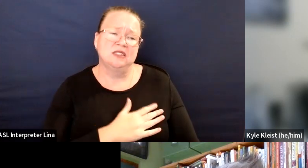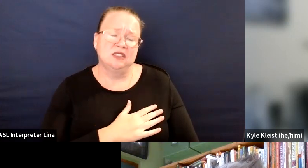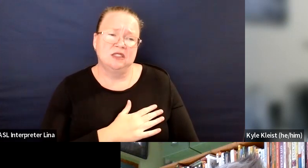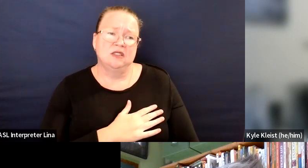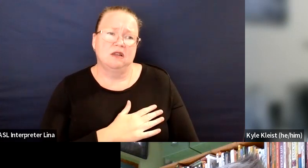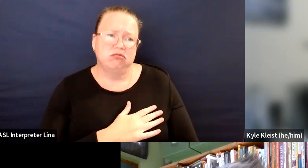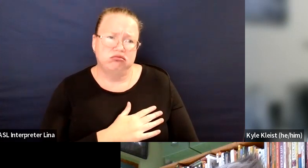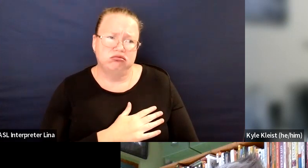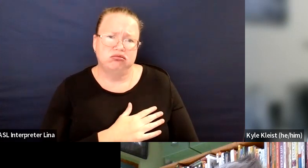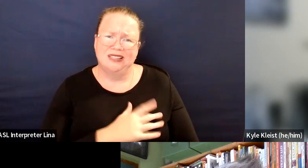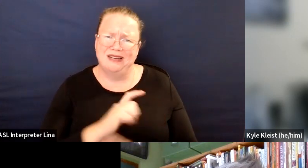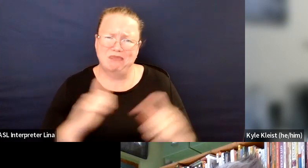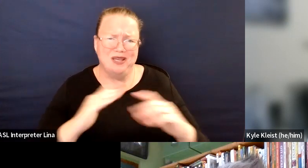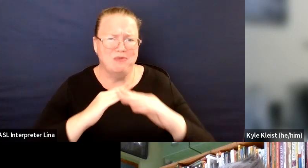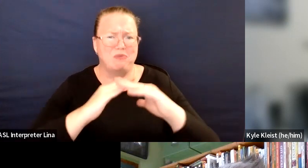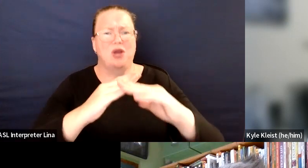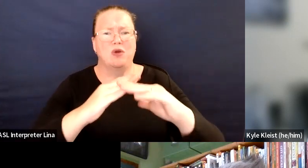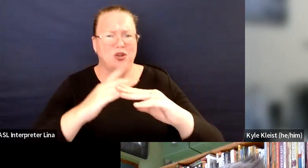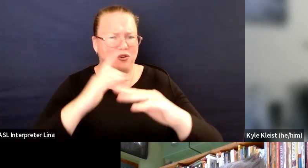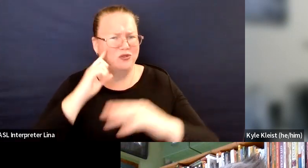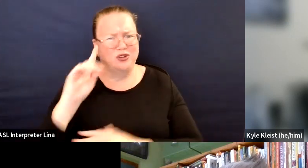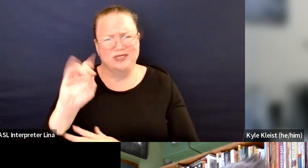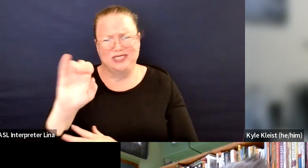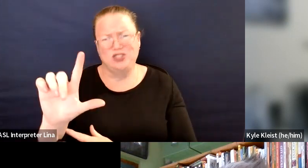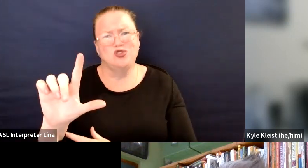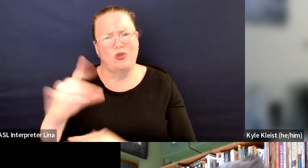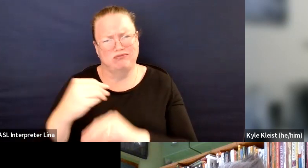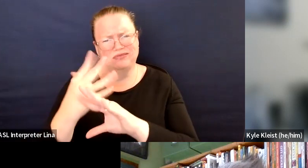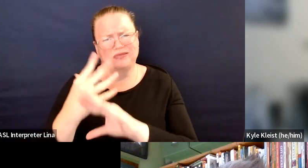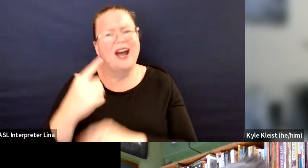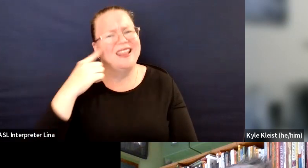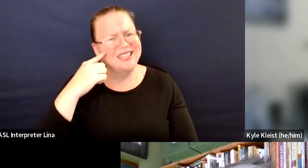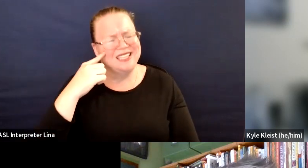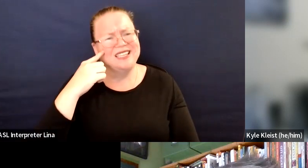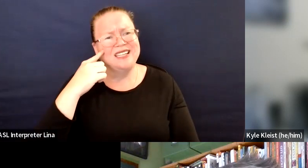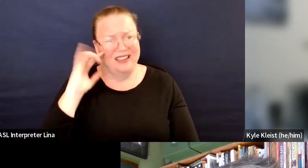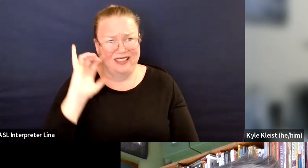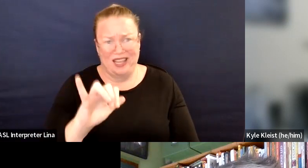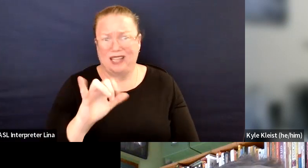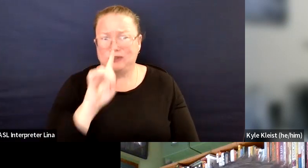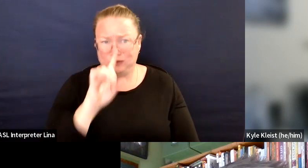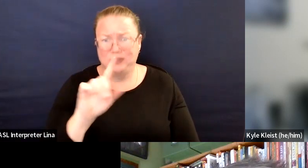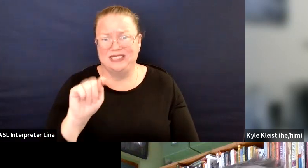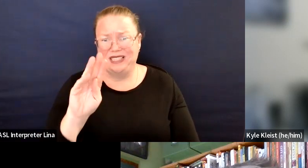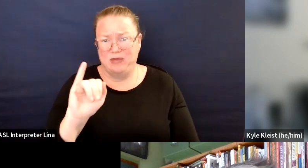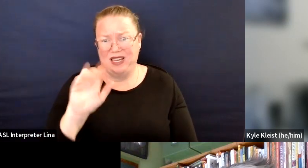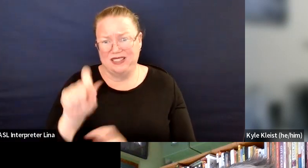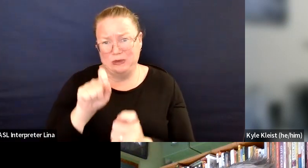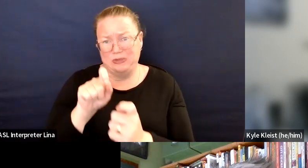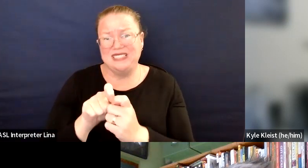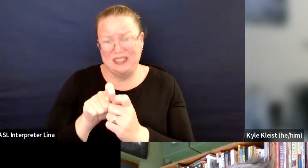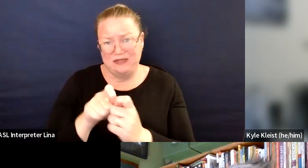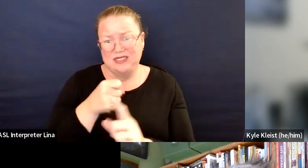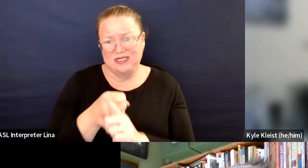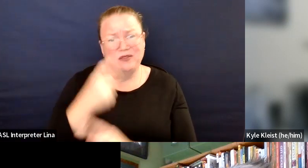a significant barrier to get over being digital. Mm. I think Wow. that's been really TBI specific for us.